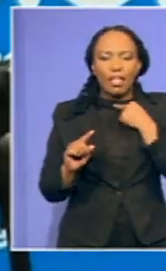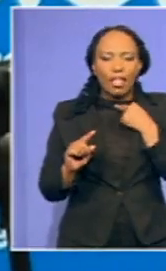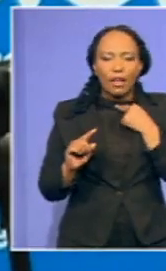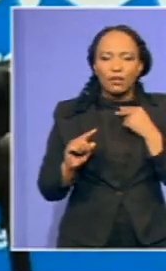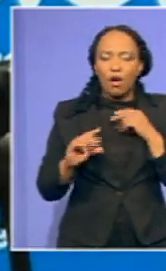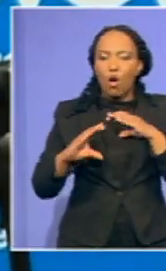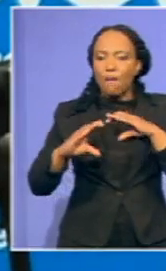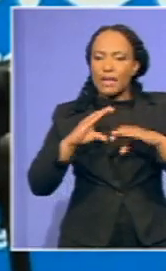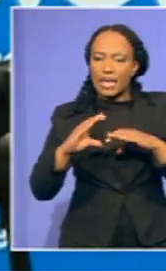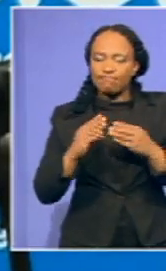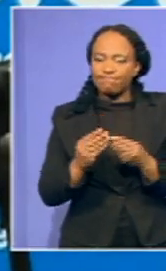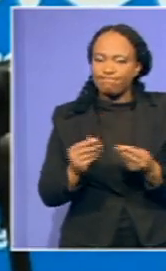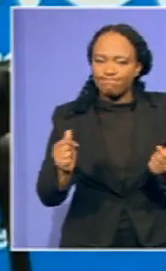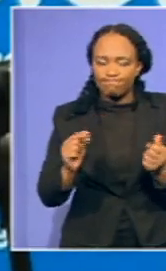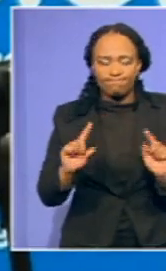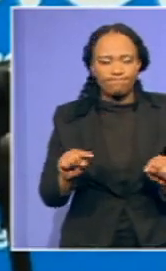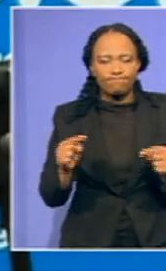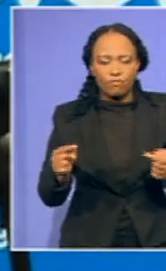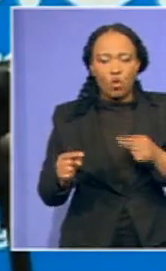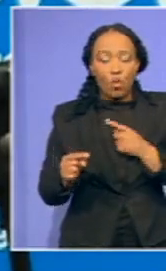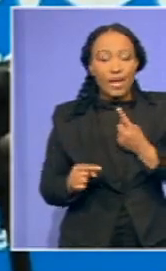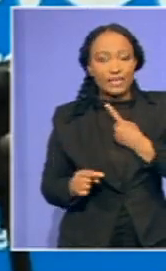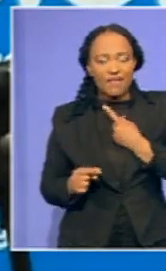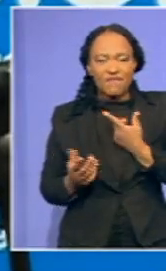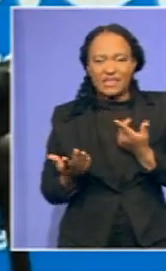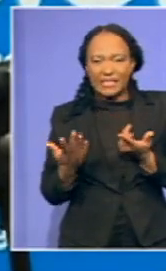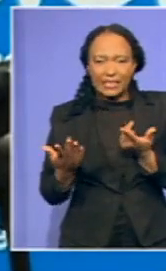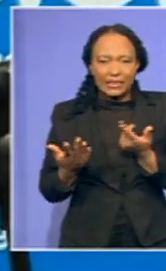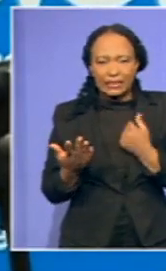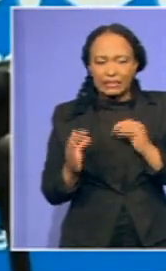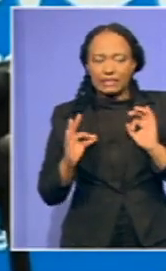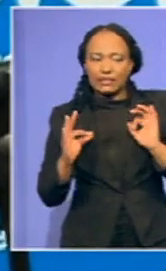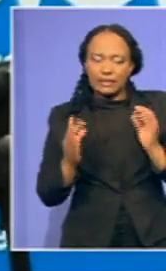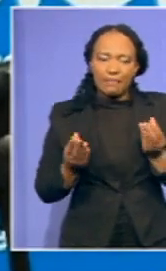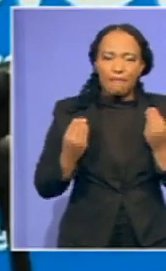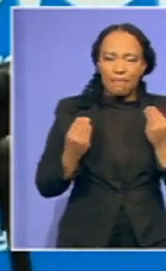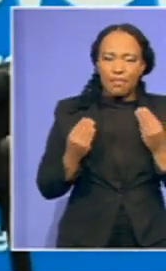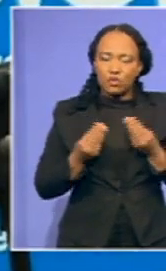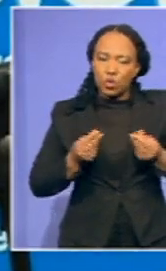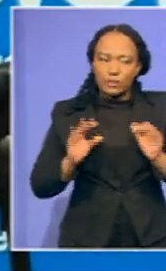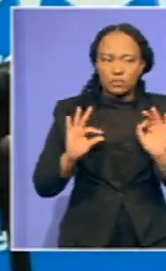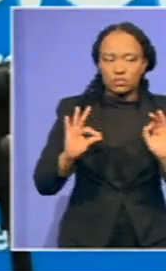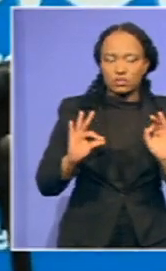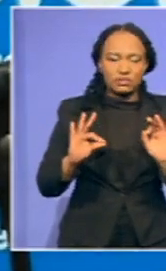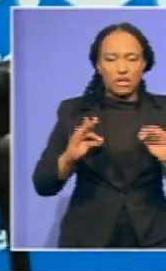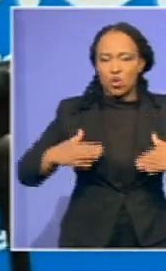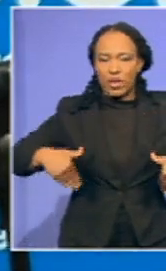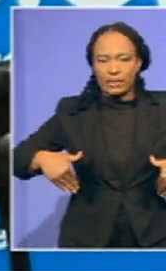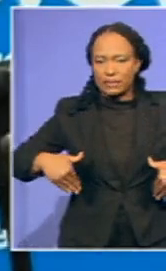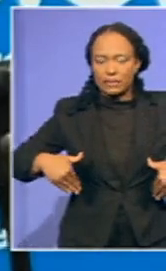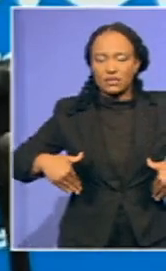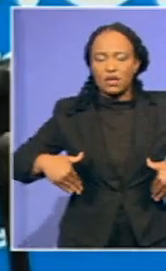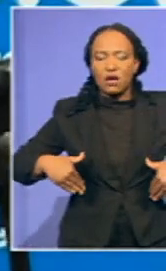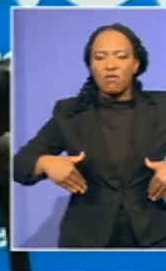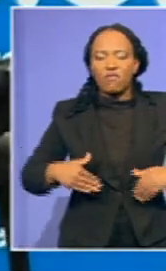is based on the fact that we ourselves have not found the right maybe a solution that will be suitable for Tongat.